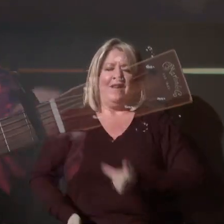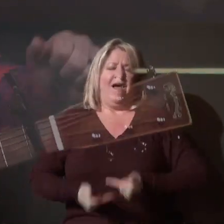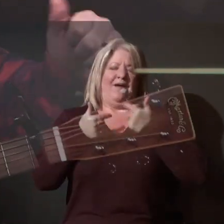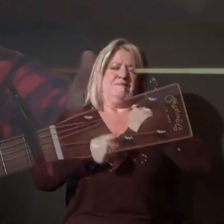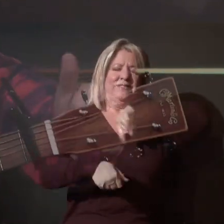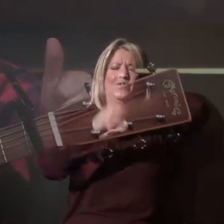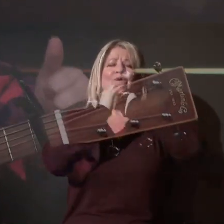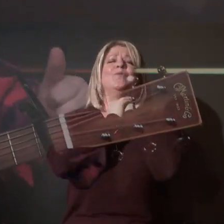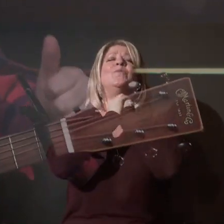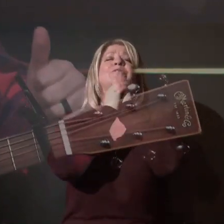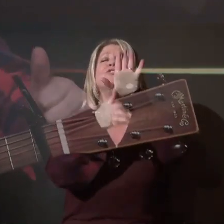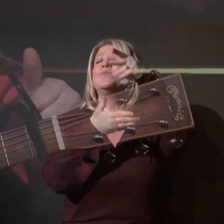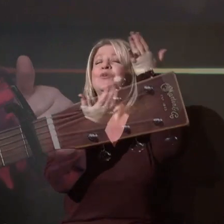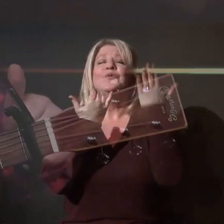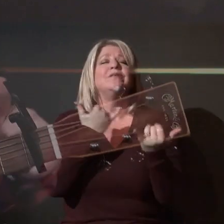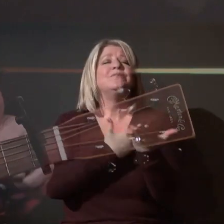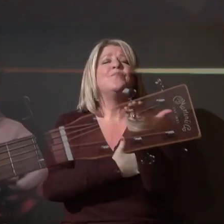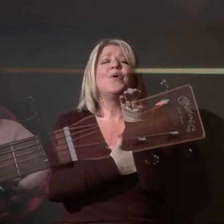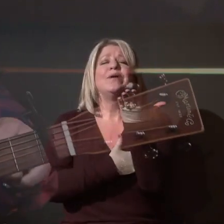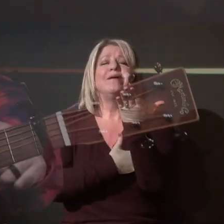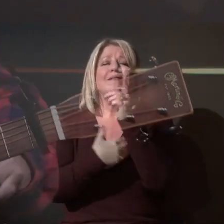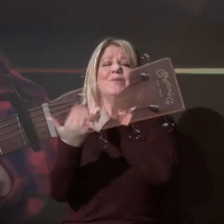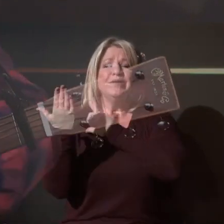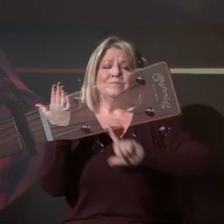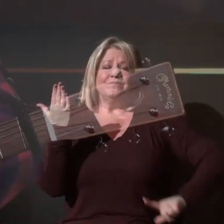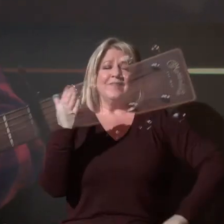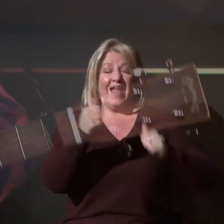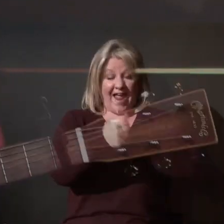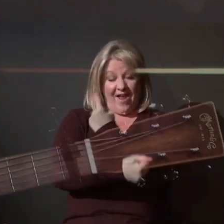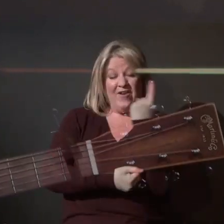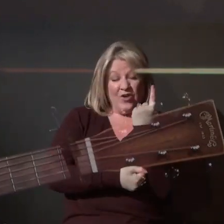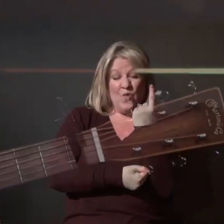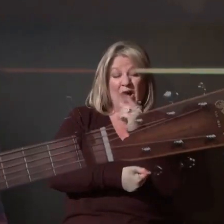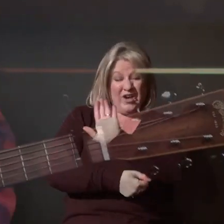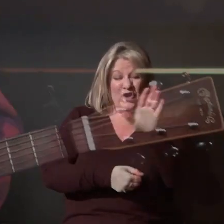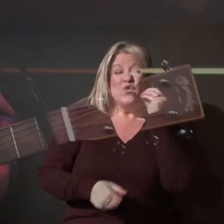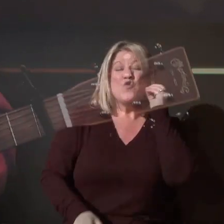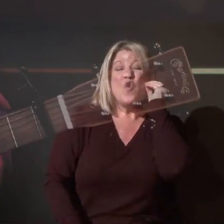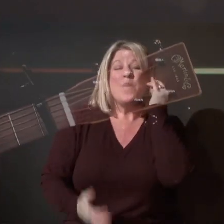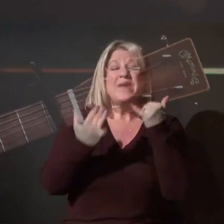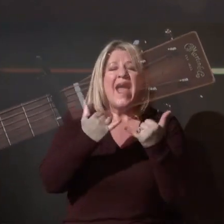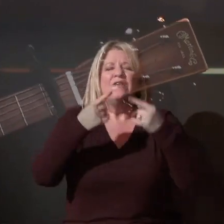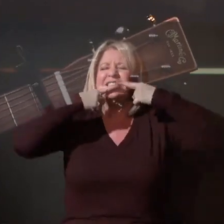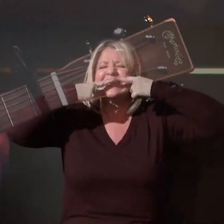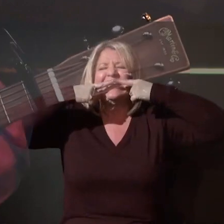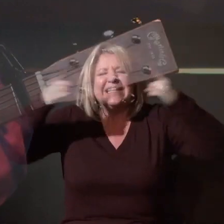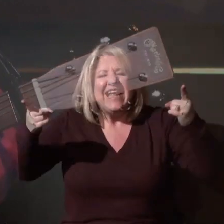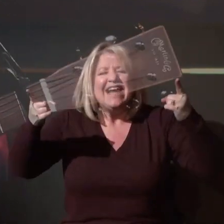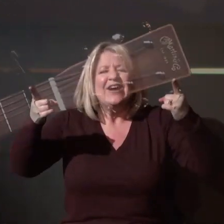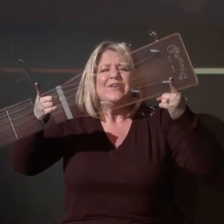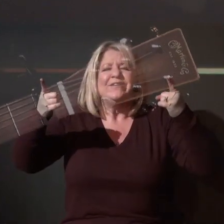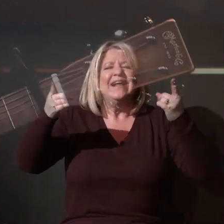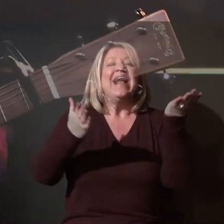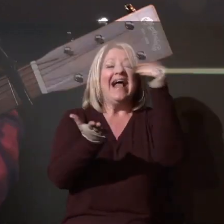We just worship you this morning, Lord. I want everybody in your homes right now to just declare and sing